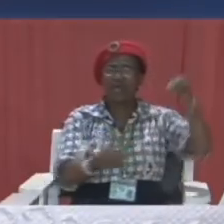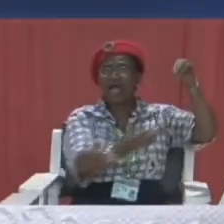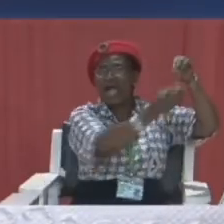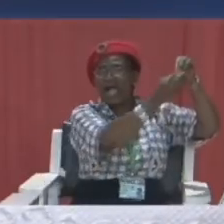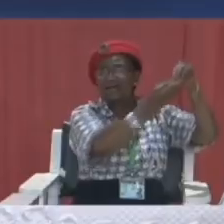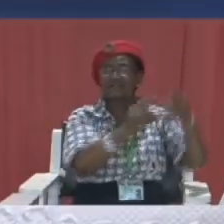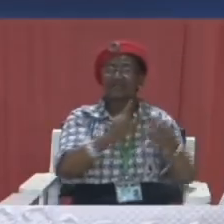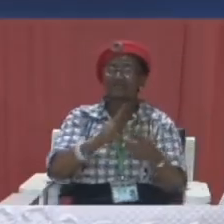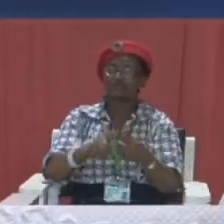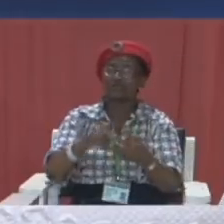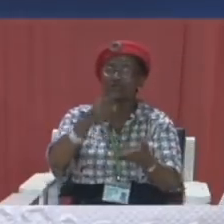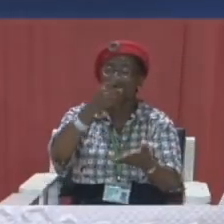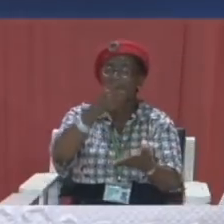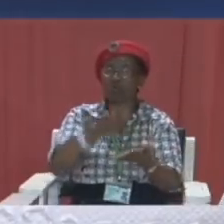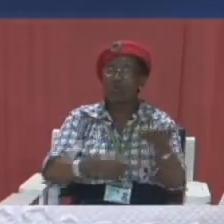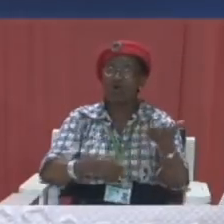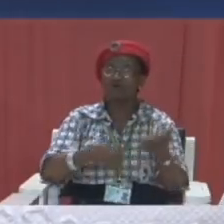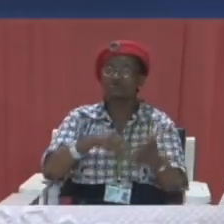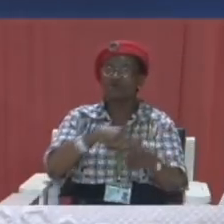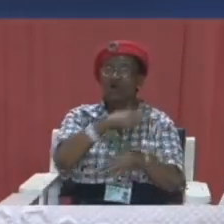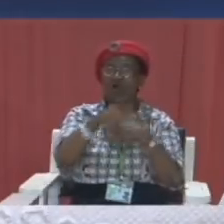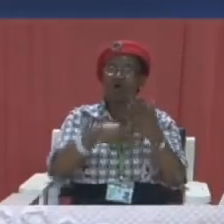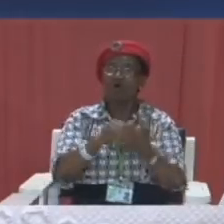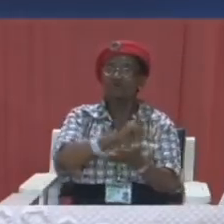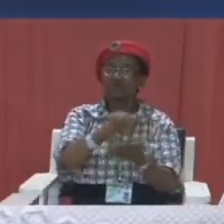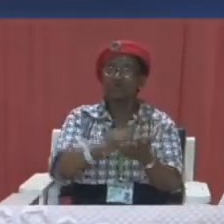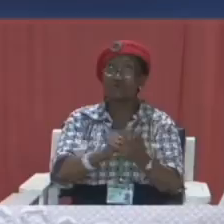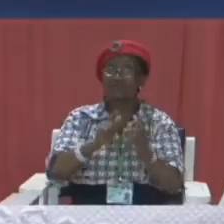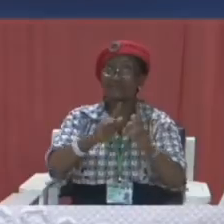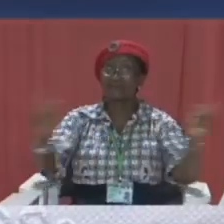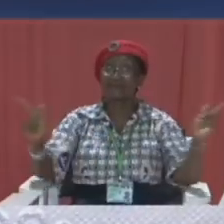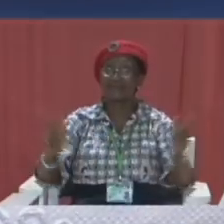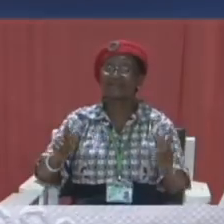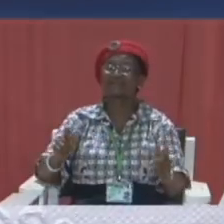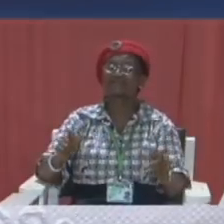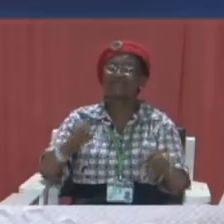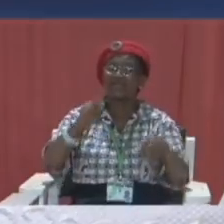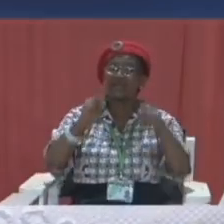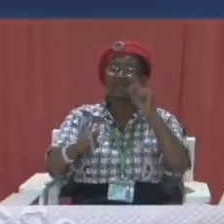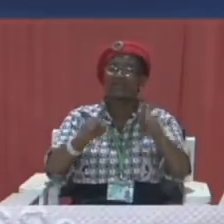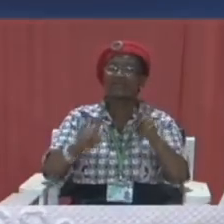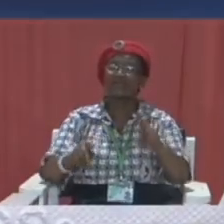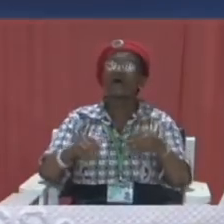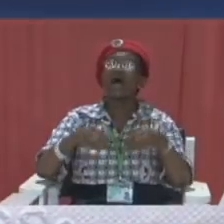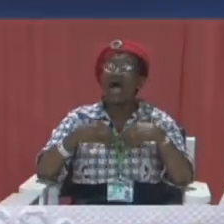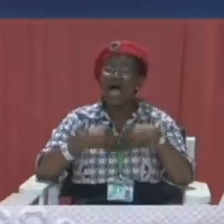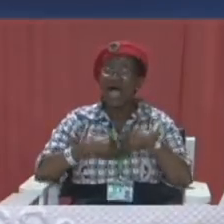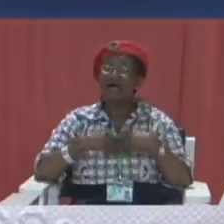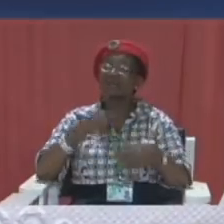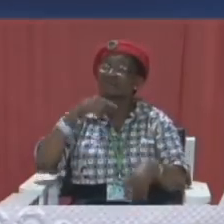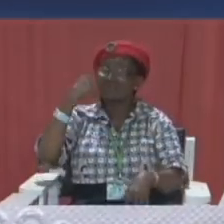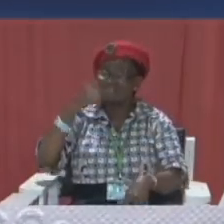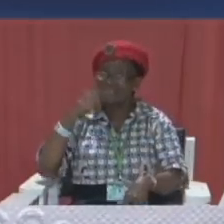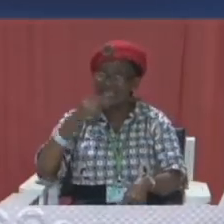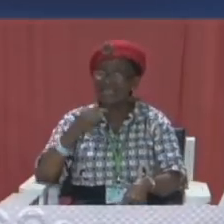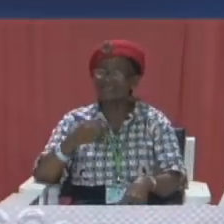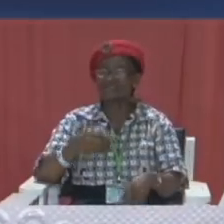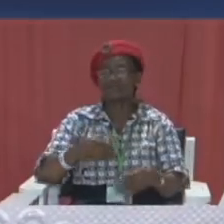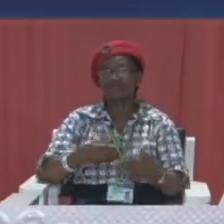all those great ones who have spoken before me had said. Mo kan fe fi kun ohun ti awon eni la ni ti so saju mi